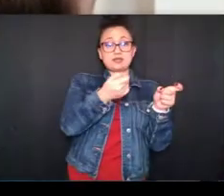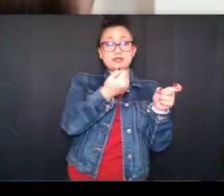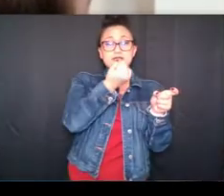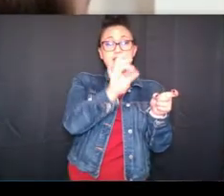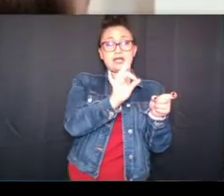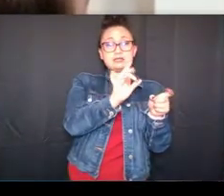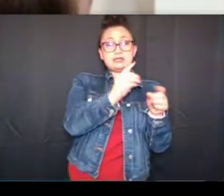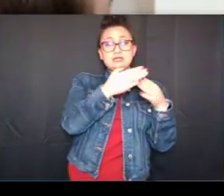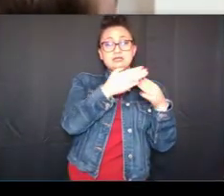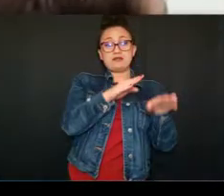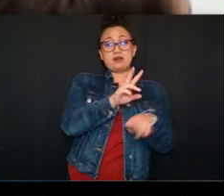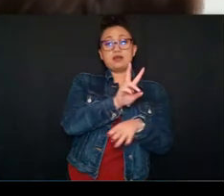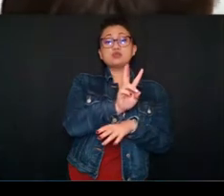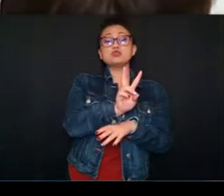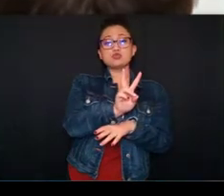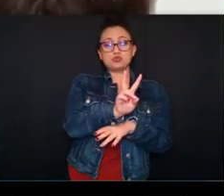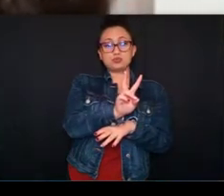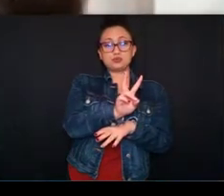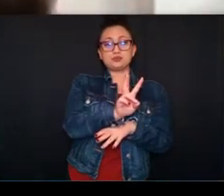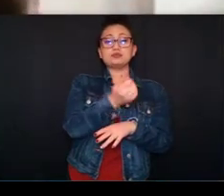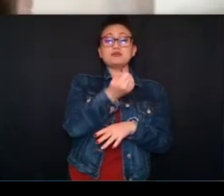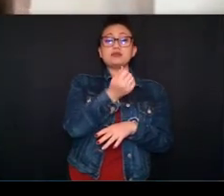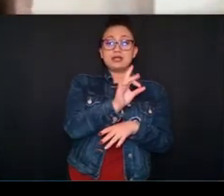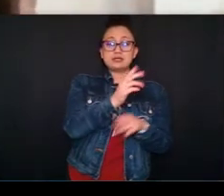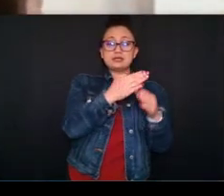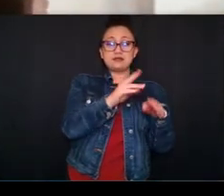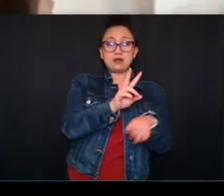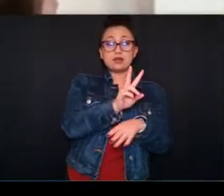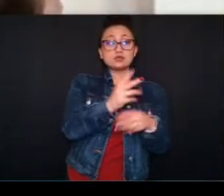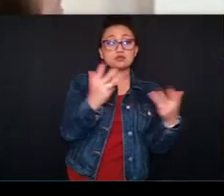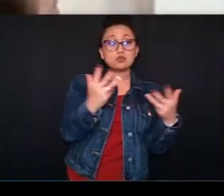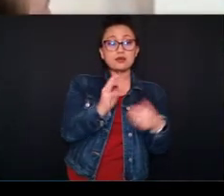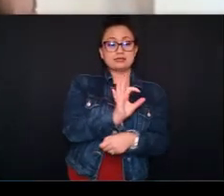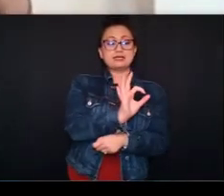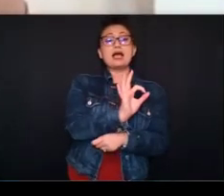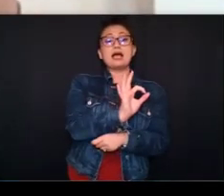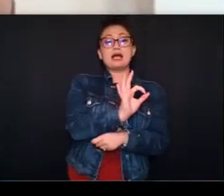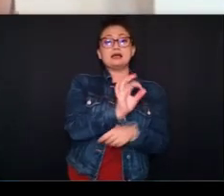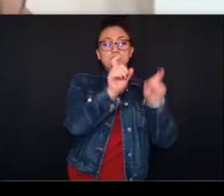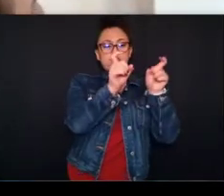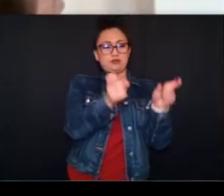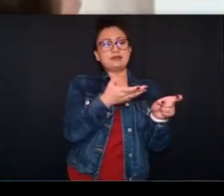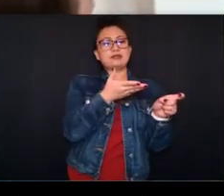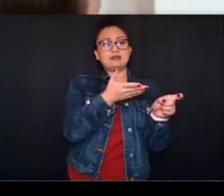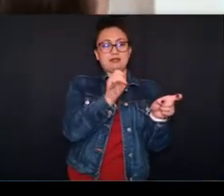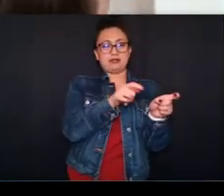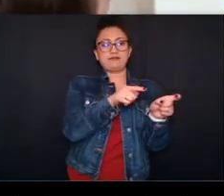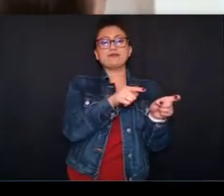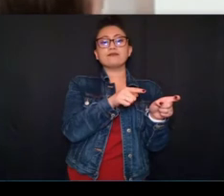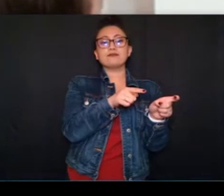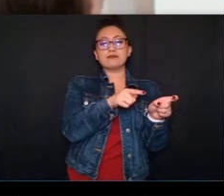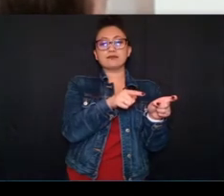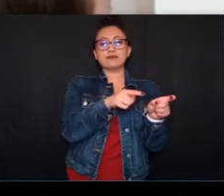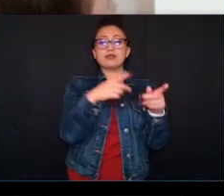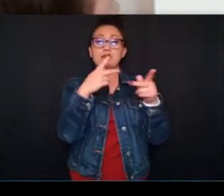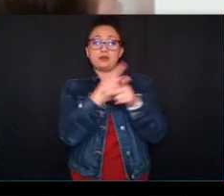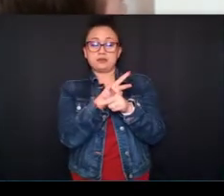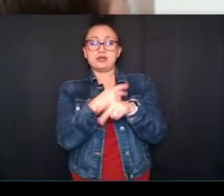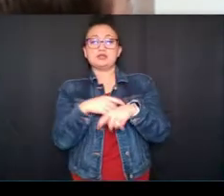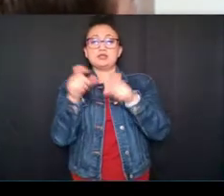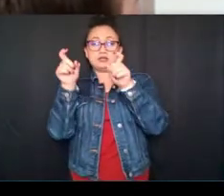2. And 18 divided by 2 is 9. So we put a 9 here. And you can kind of keep the parentheses here for now. We'll keep the multiplication for